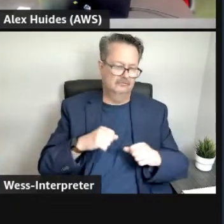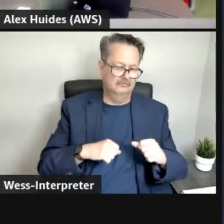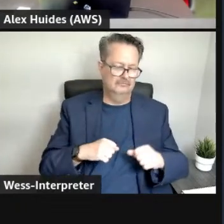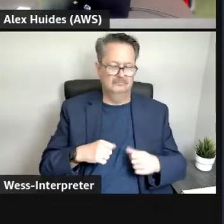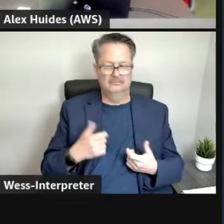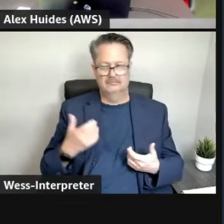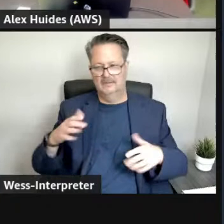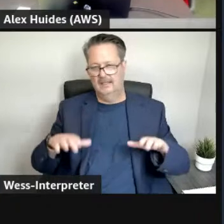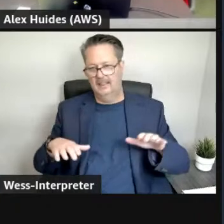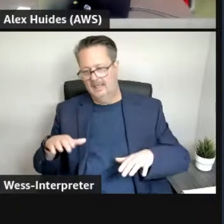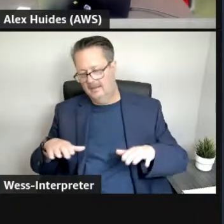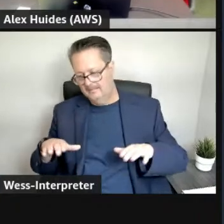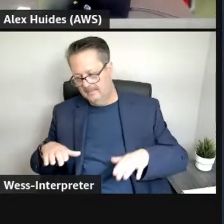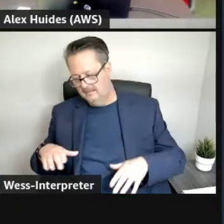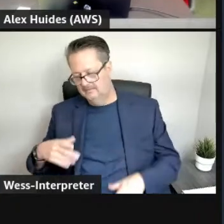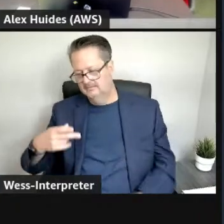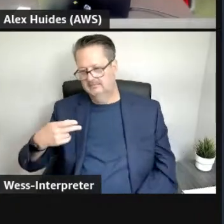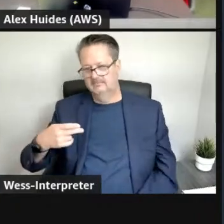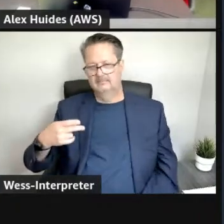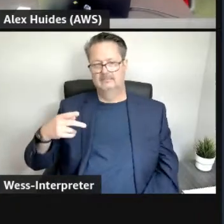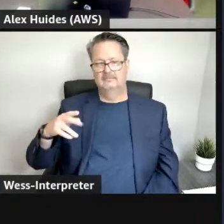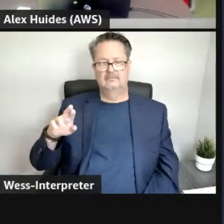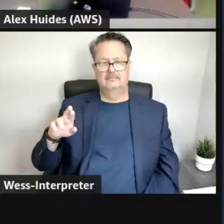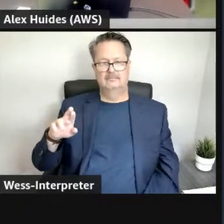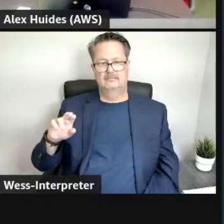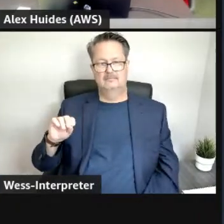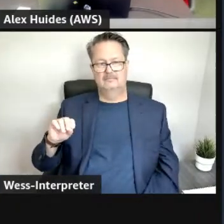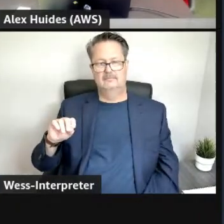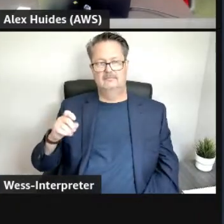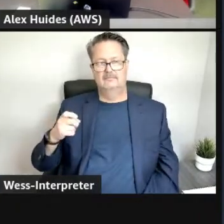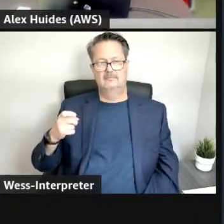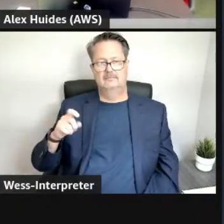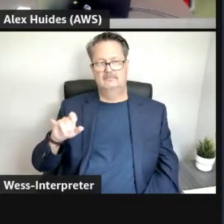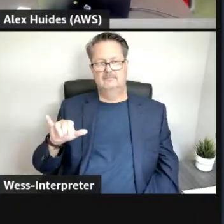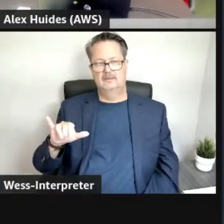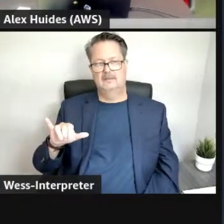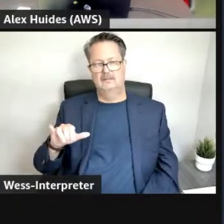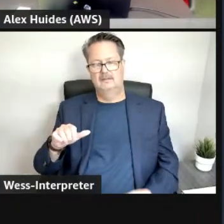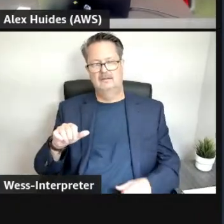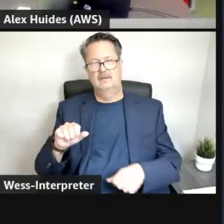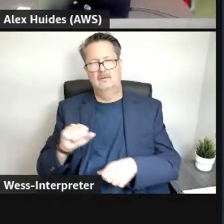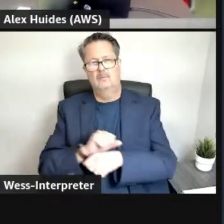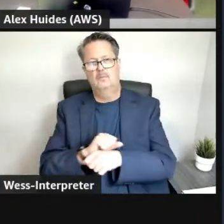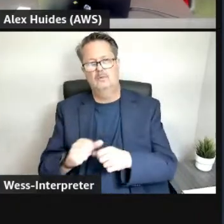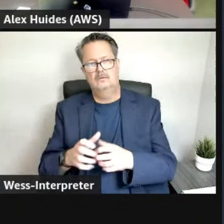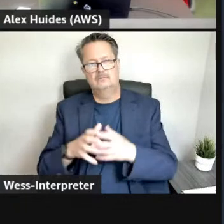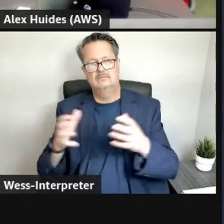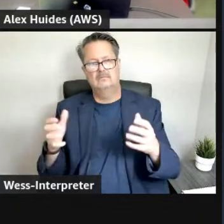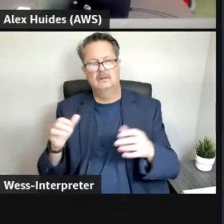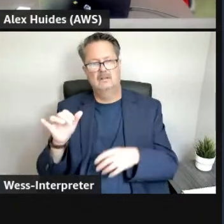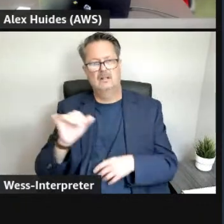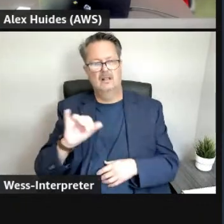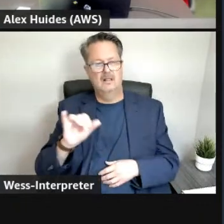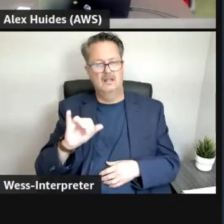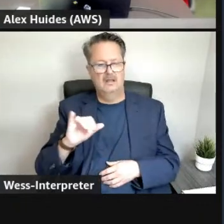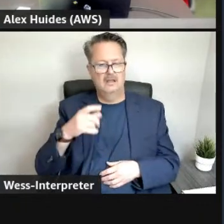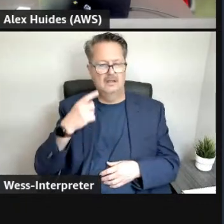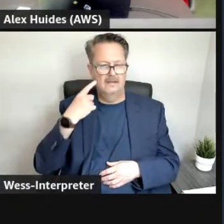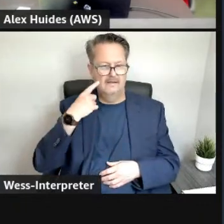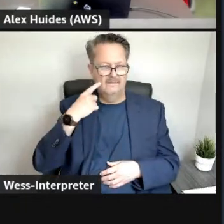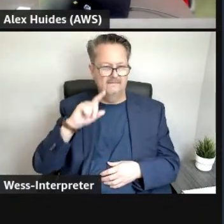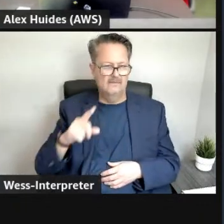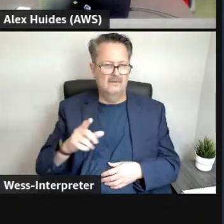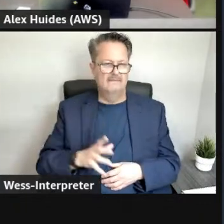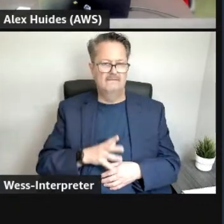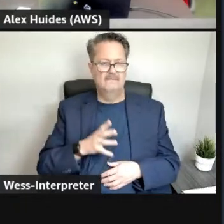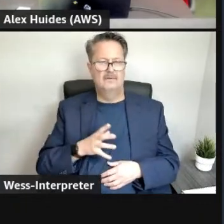be proxy. Works much like, for example, the storage classes were needed and formalize the